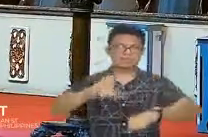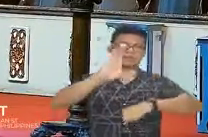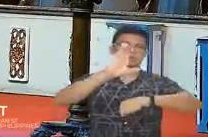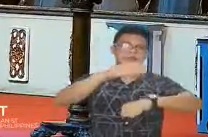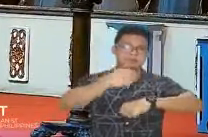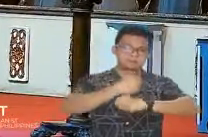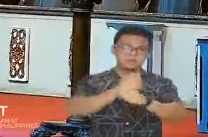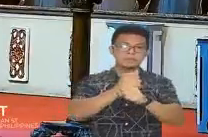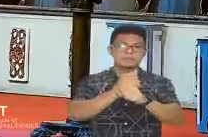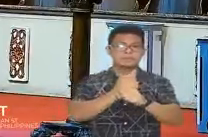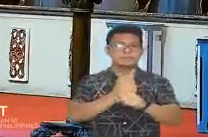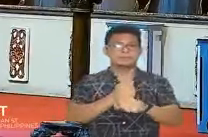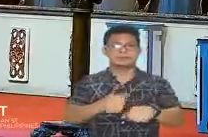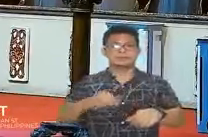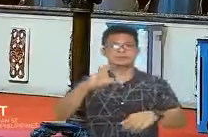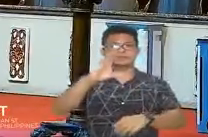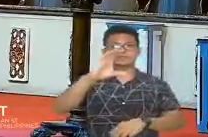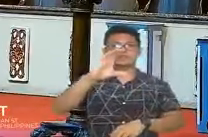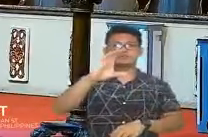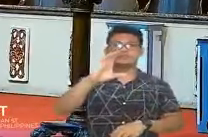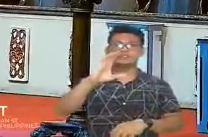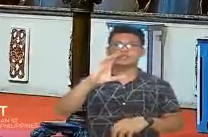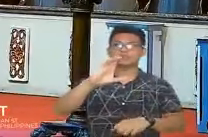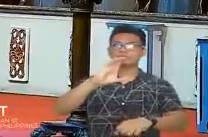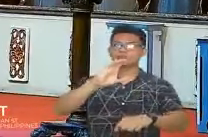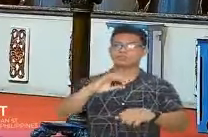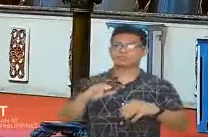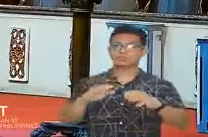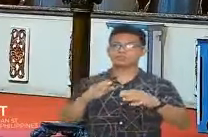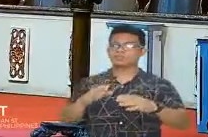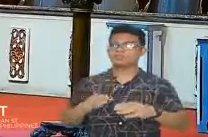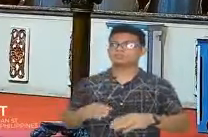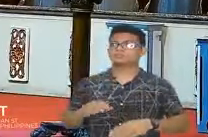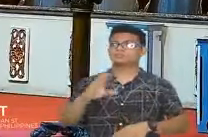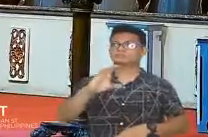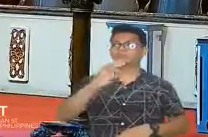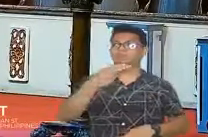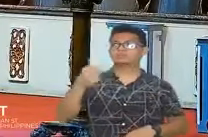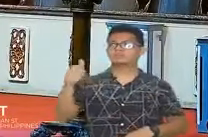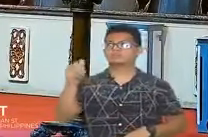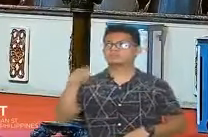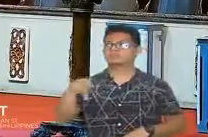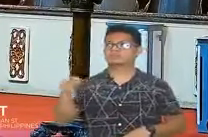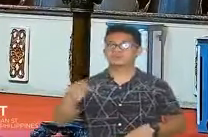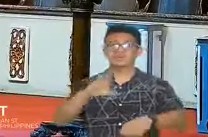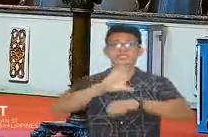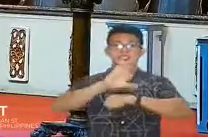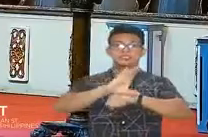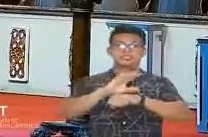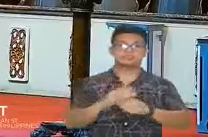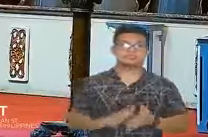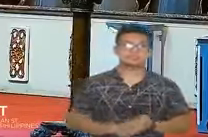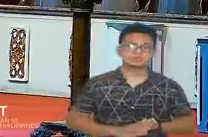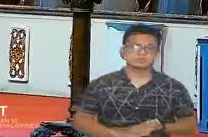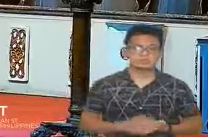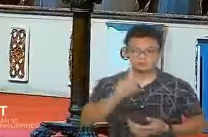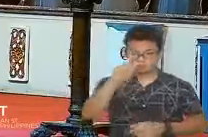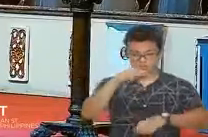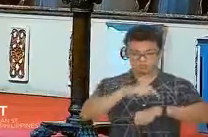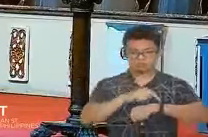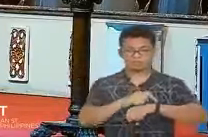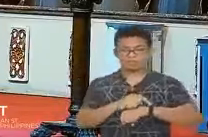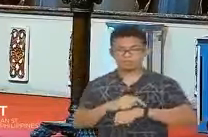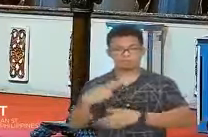many people saved in the barangays. And when Pastor Kent brought the idea to all of us one time